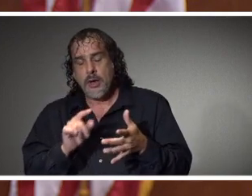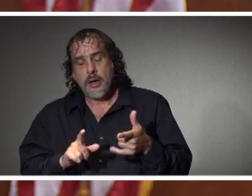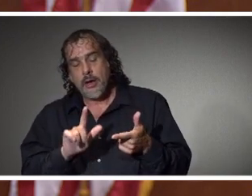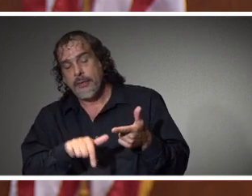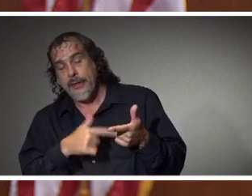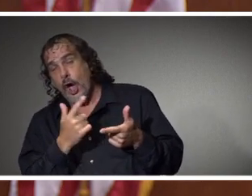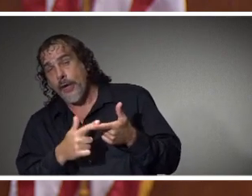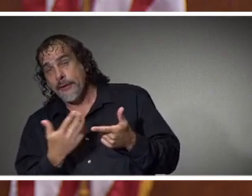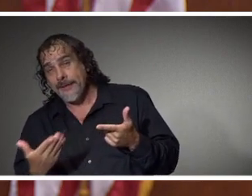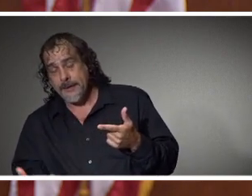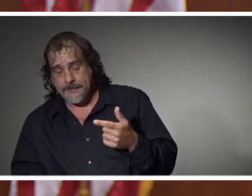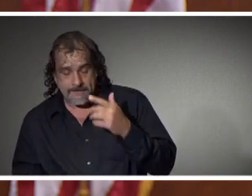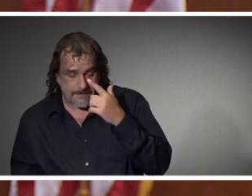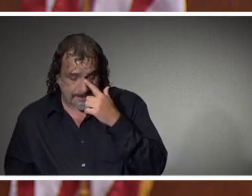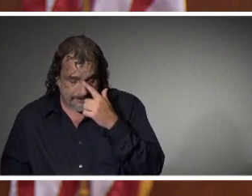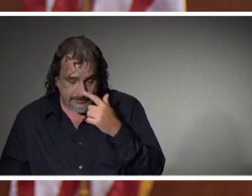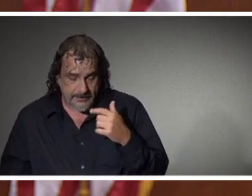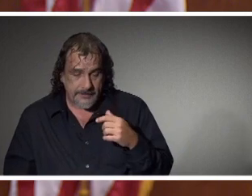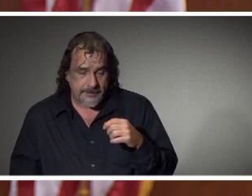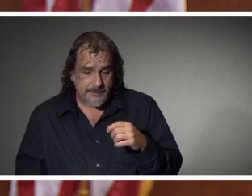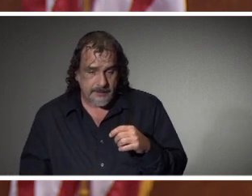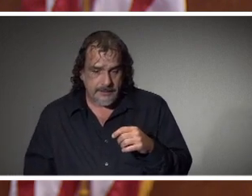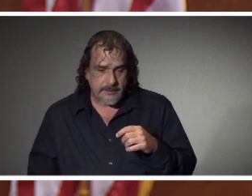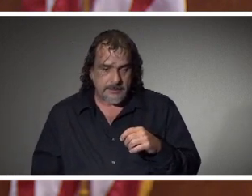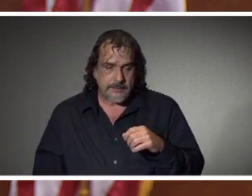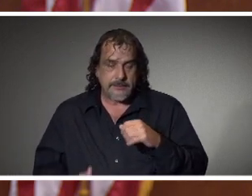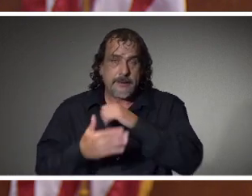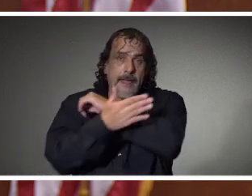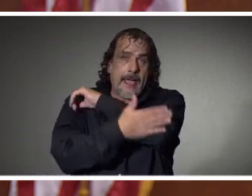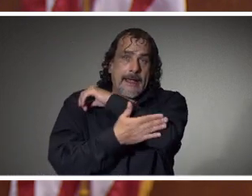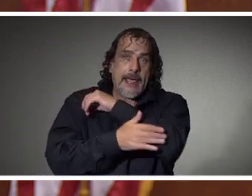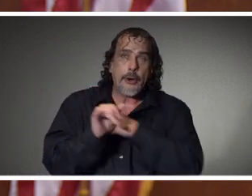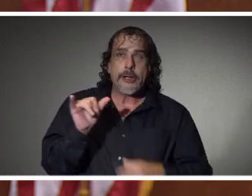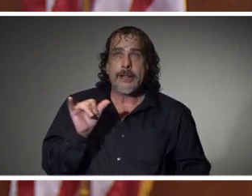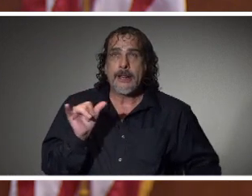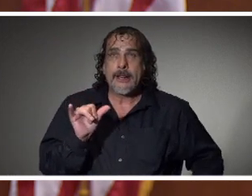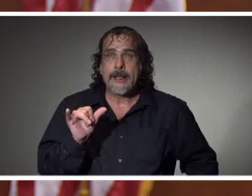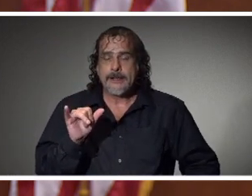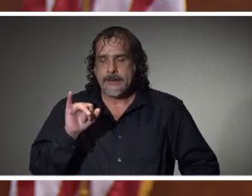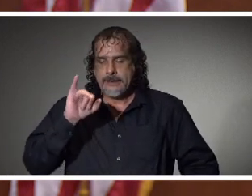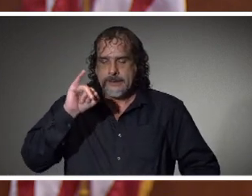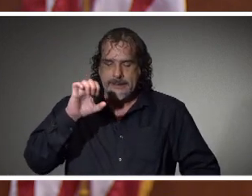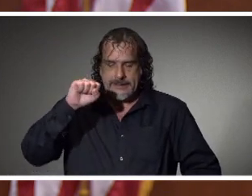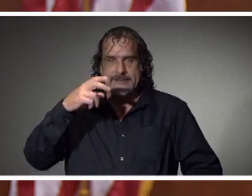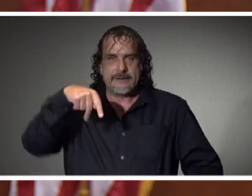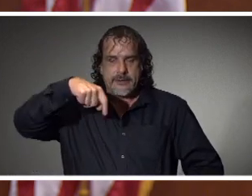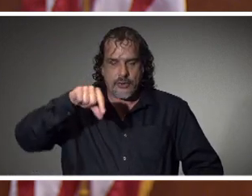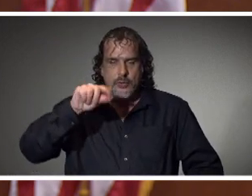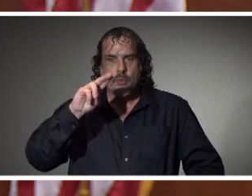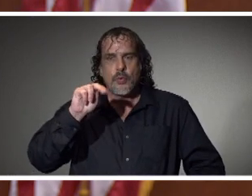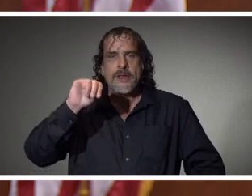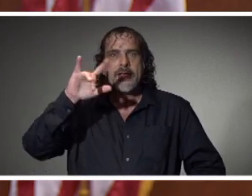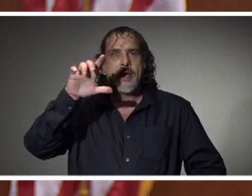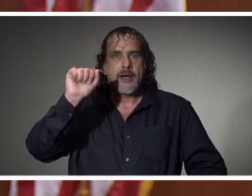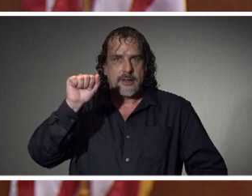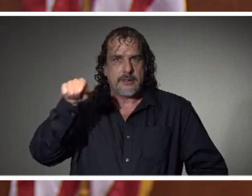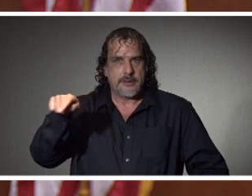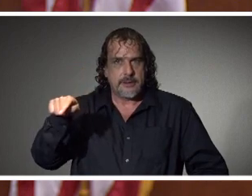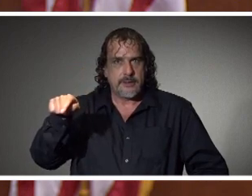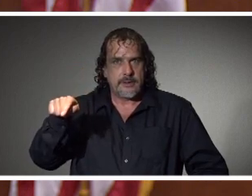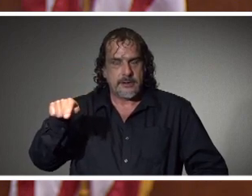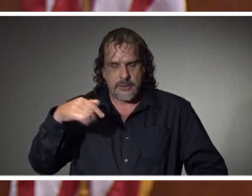mean, you look at a county like, for instance, Issaquena County in Mississippi. We